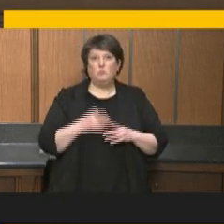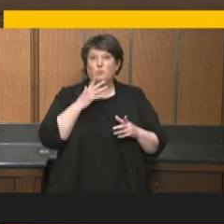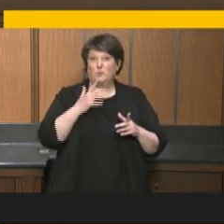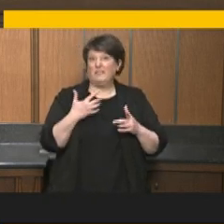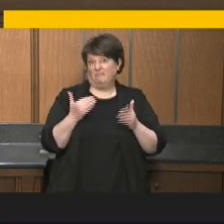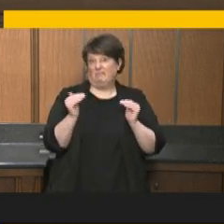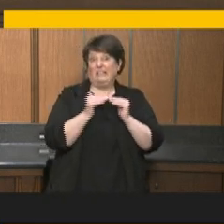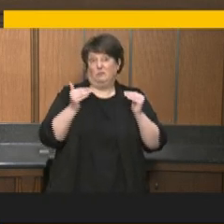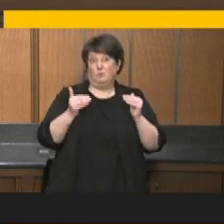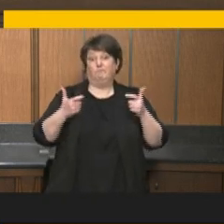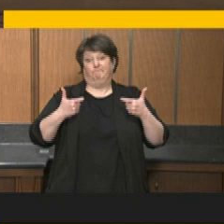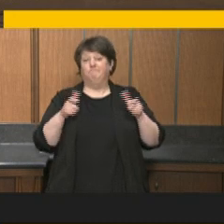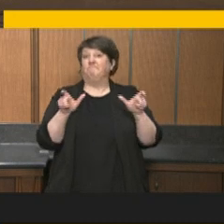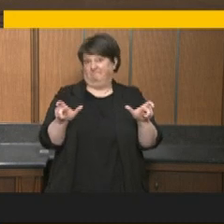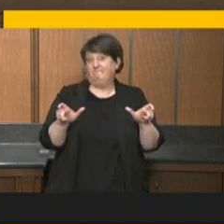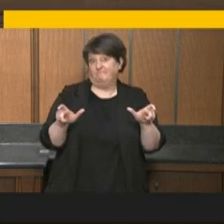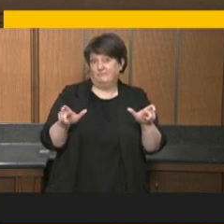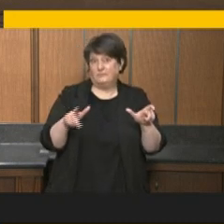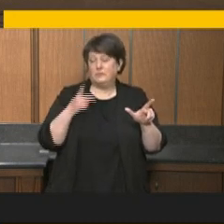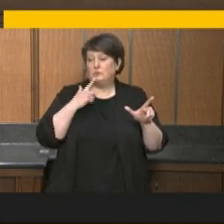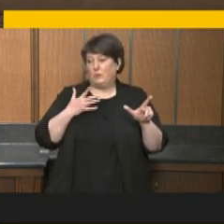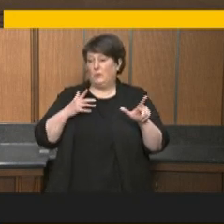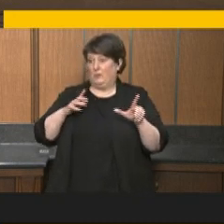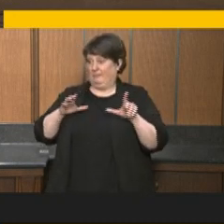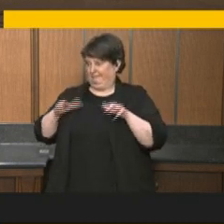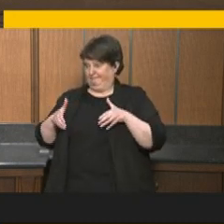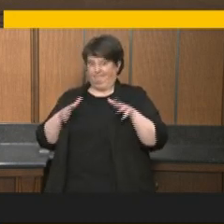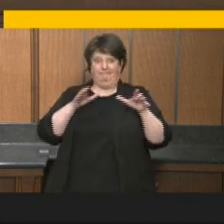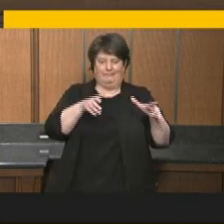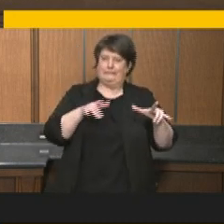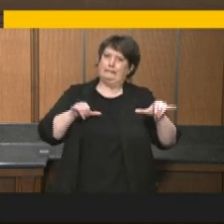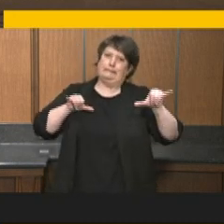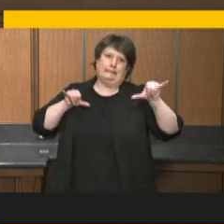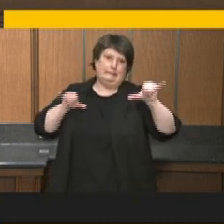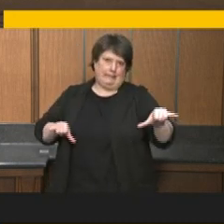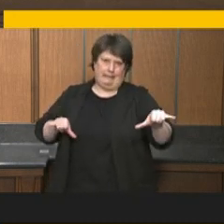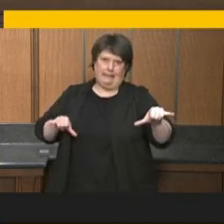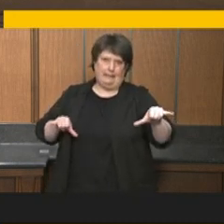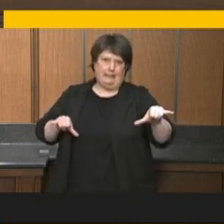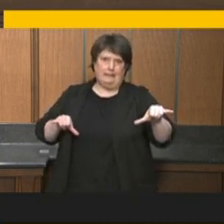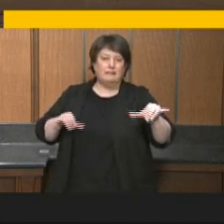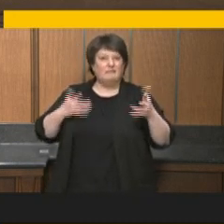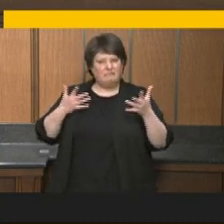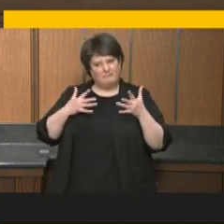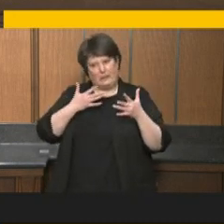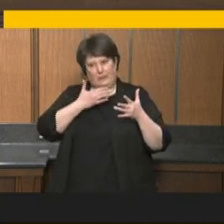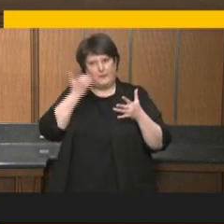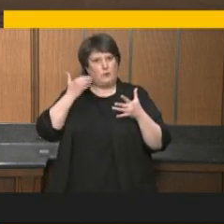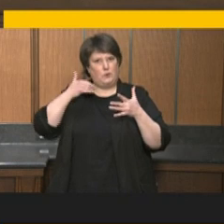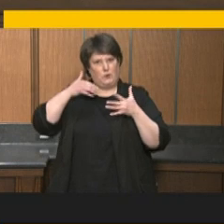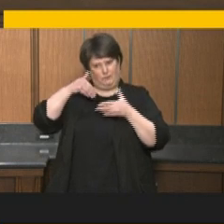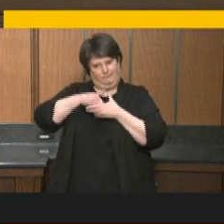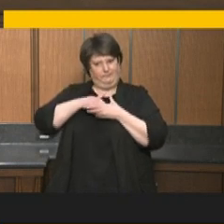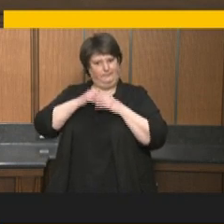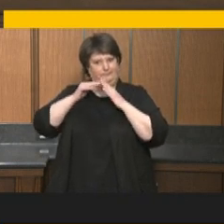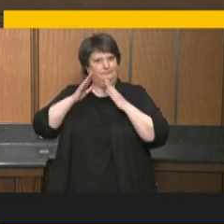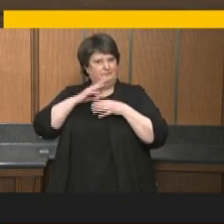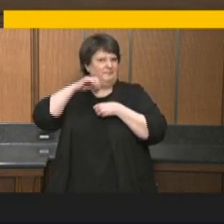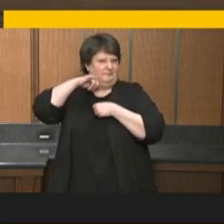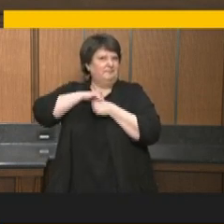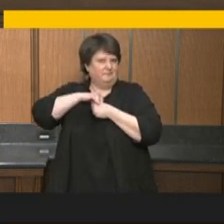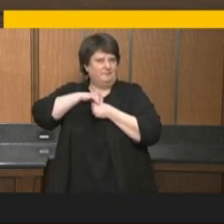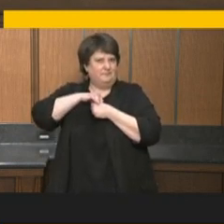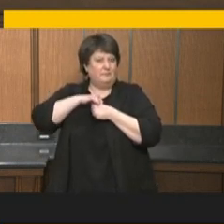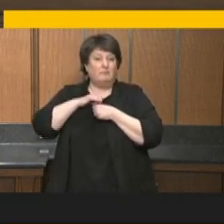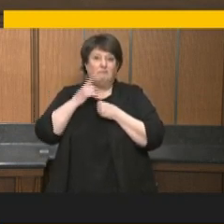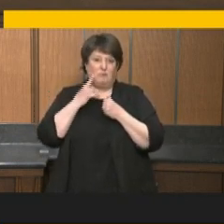are encouraging people to stay home. This collaborative and reciprocal measure is an extension